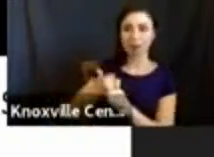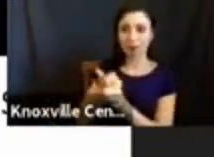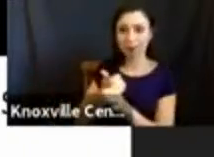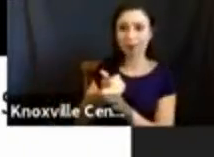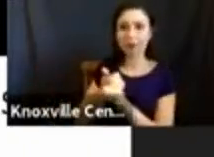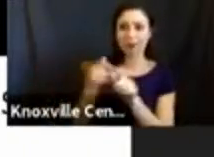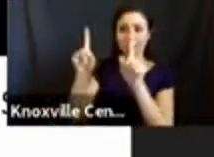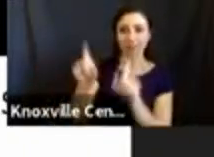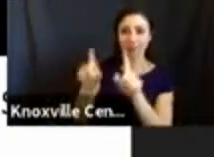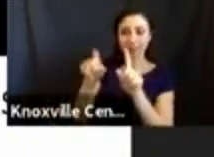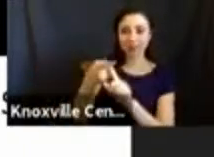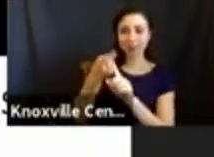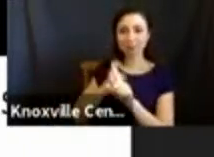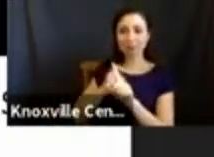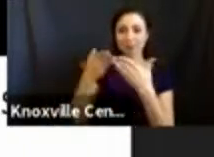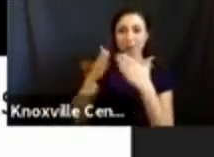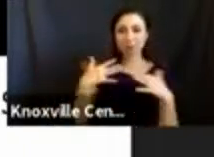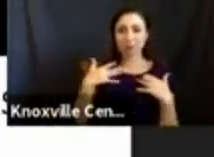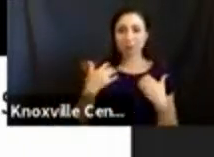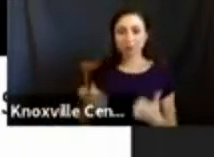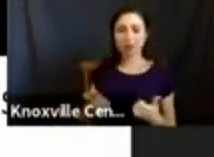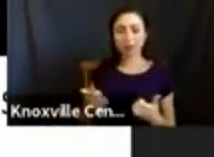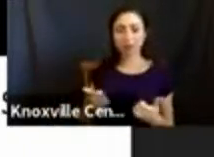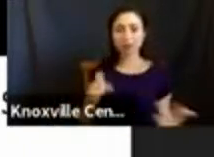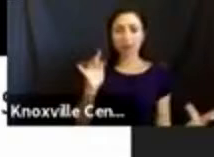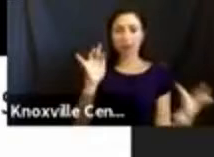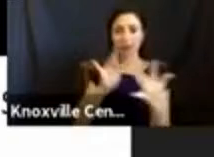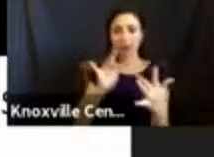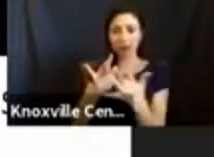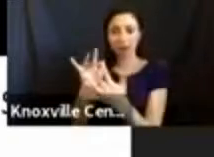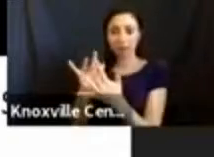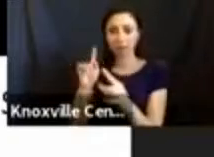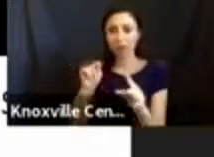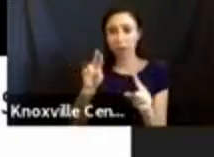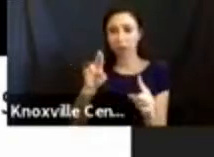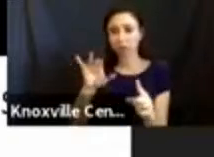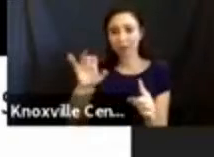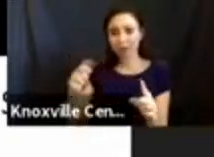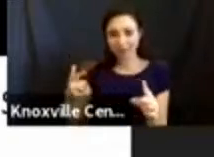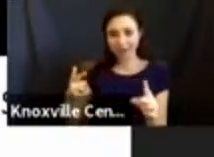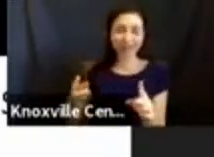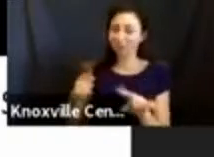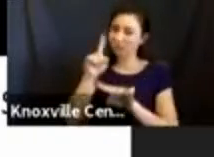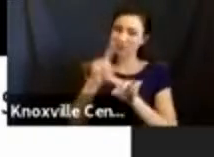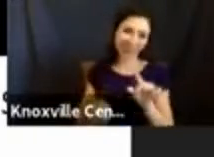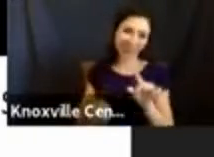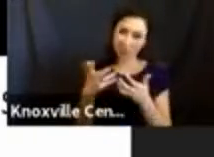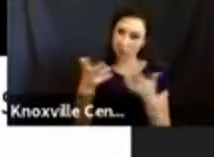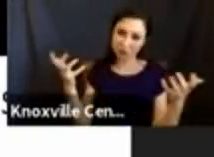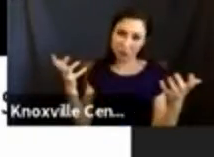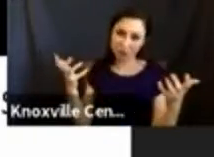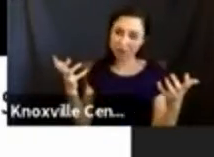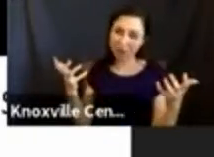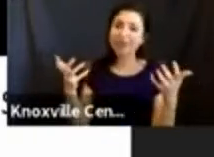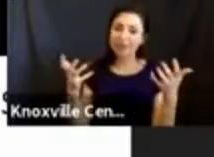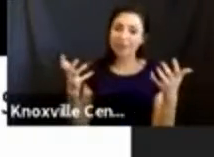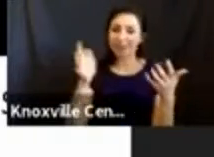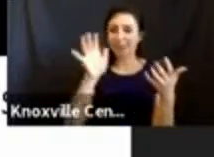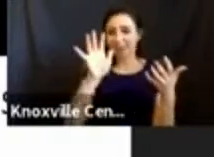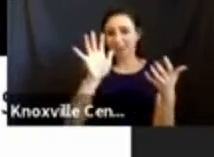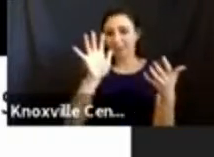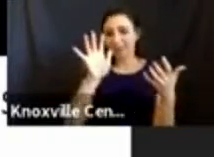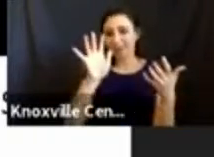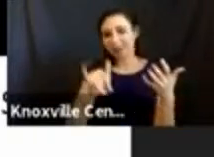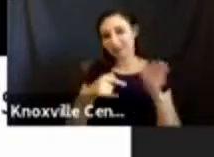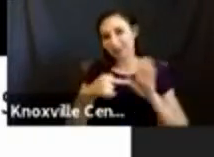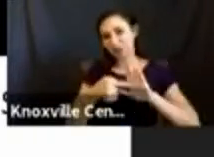health contact tracing perspective, we're probably not able to do as much of that as we would like. And that certainly speaks to our